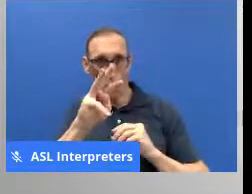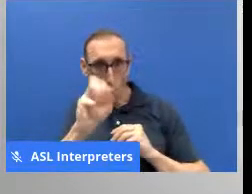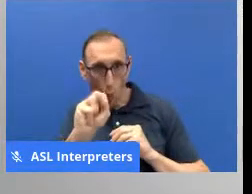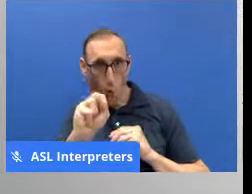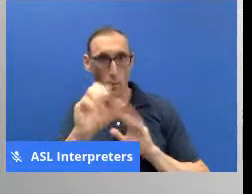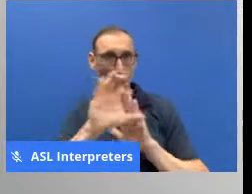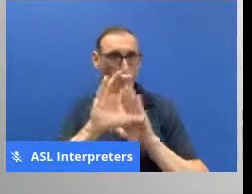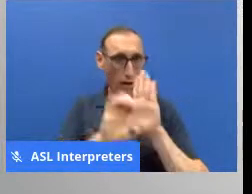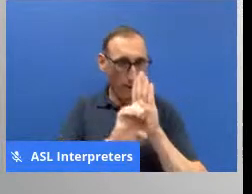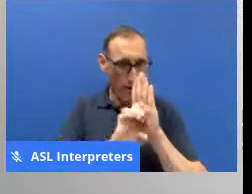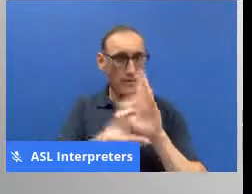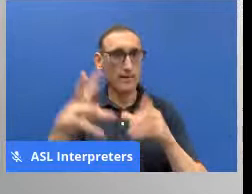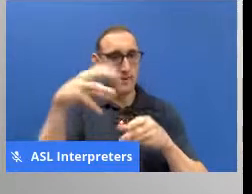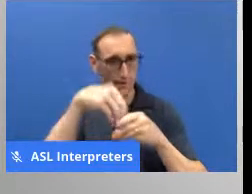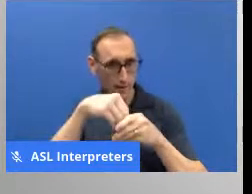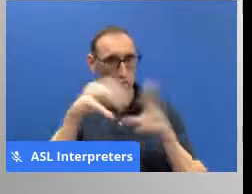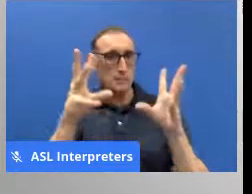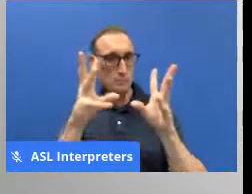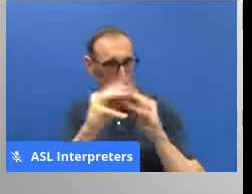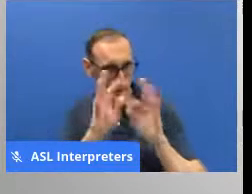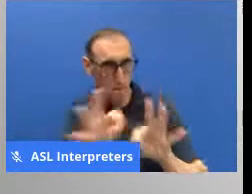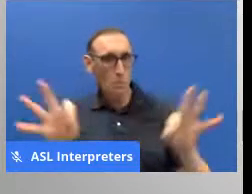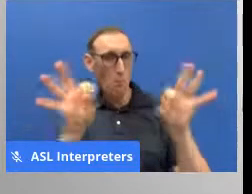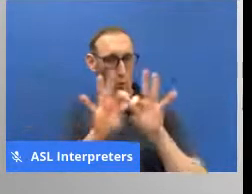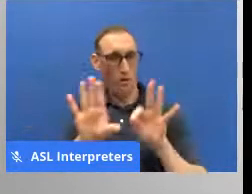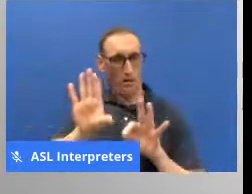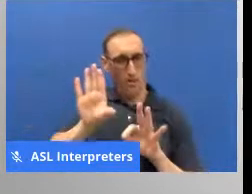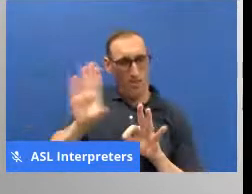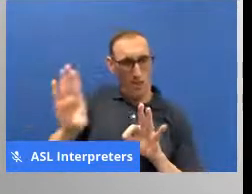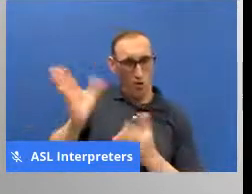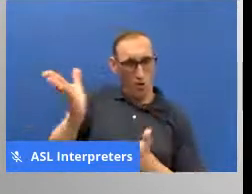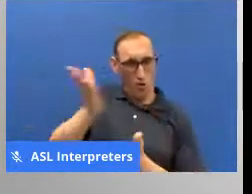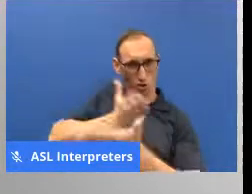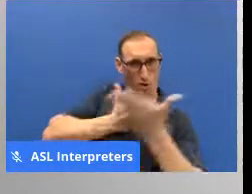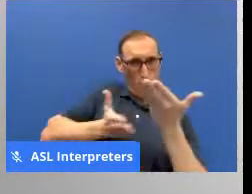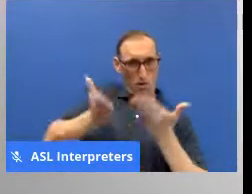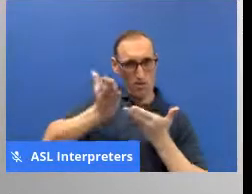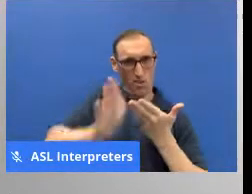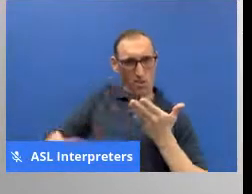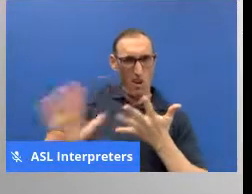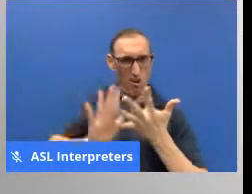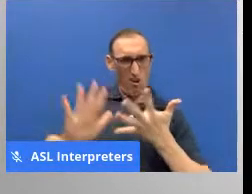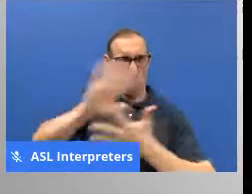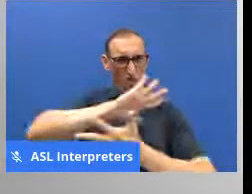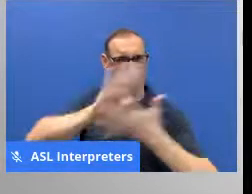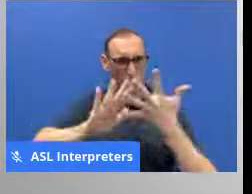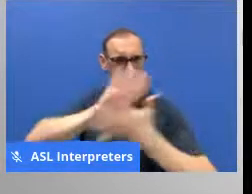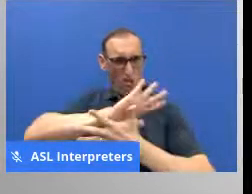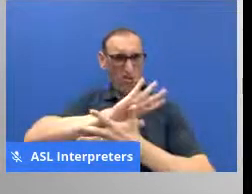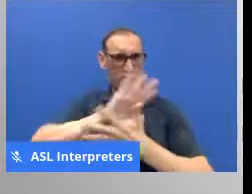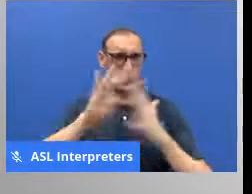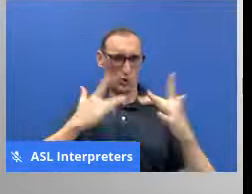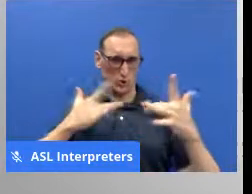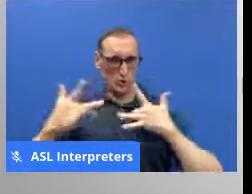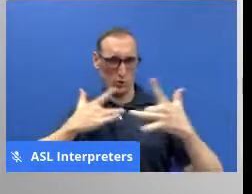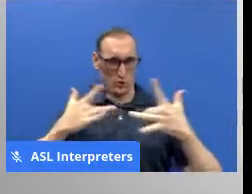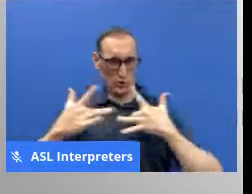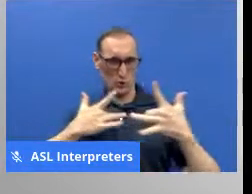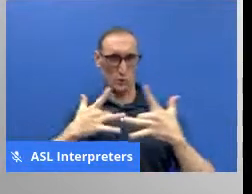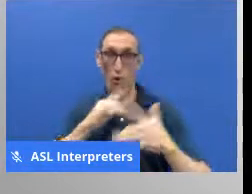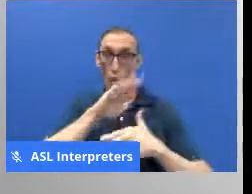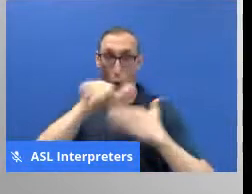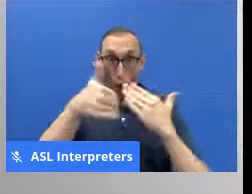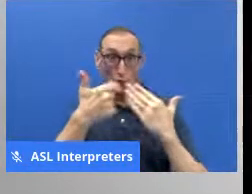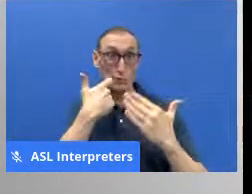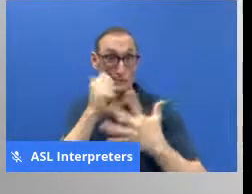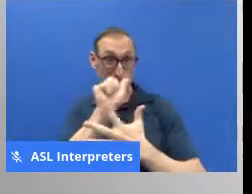ethics, and following those codes of ethics. Those were their sort of overarching concerns. So I would also look at those. Those are all included in the report.